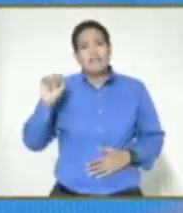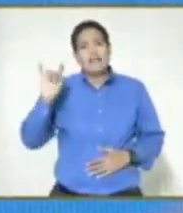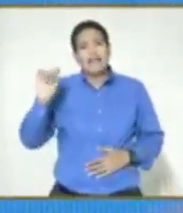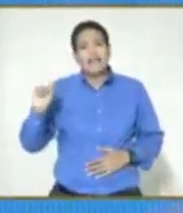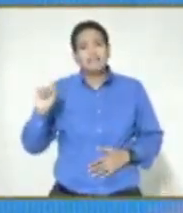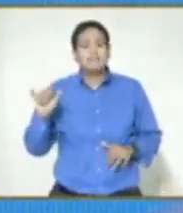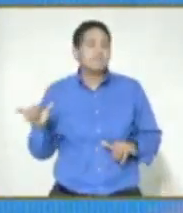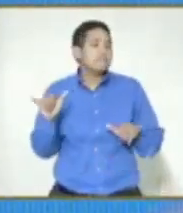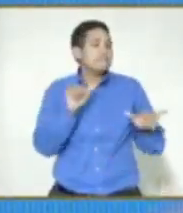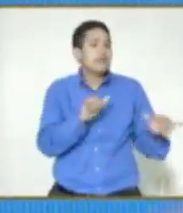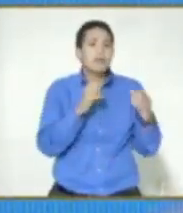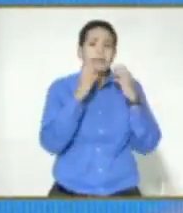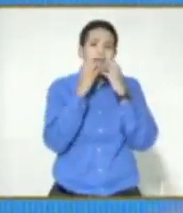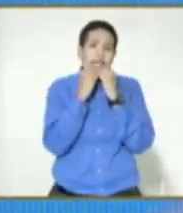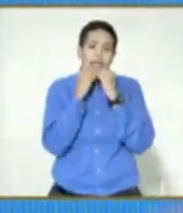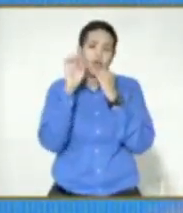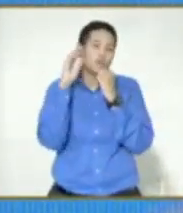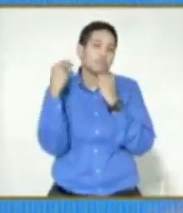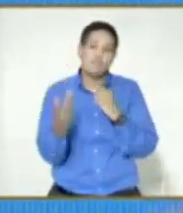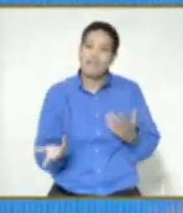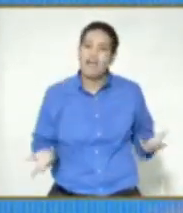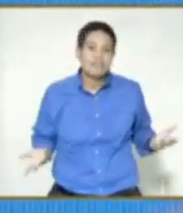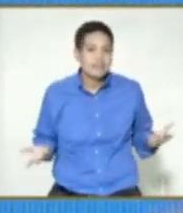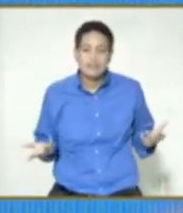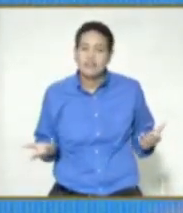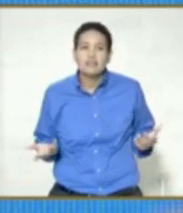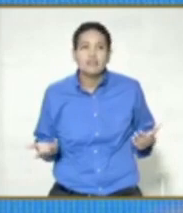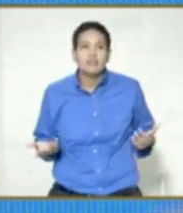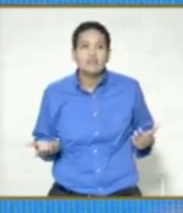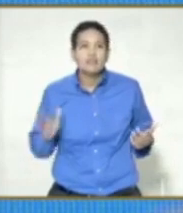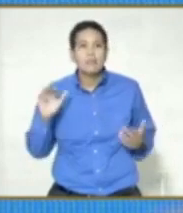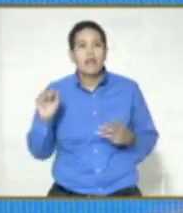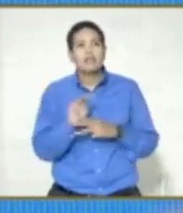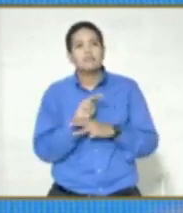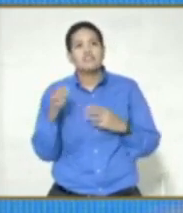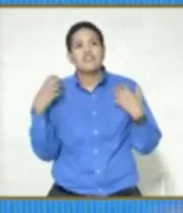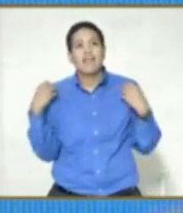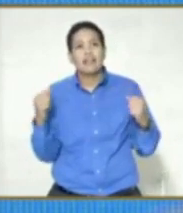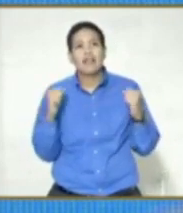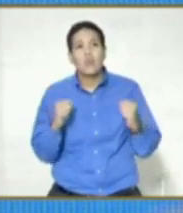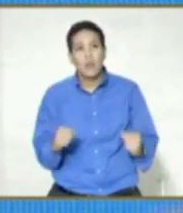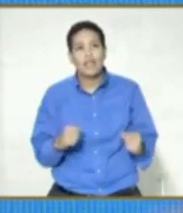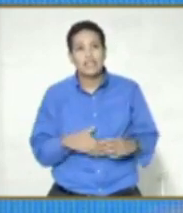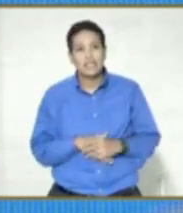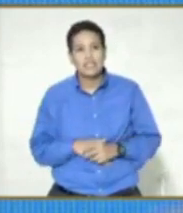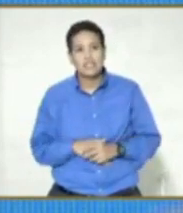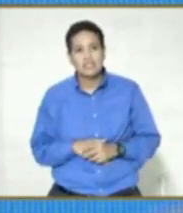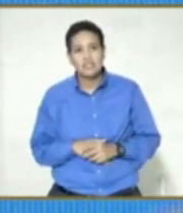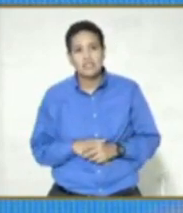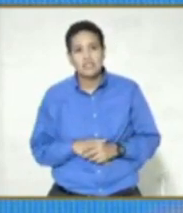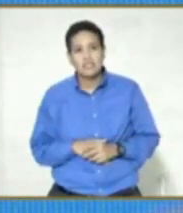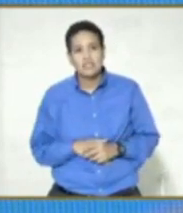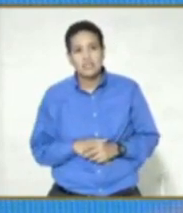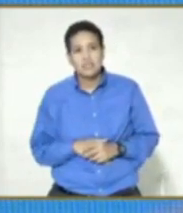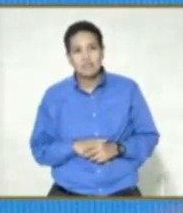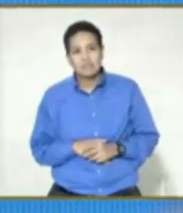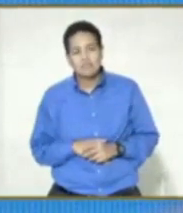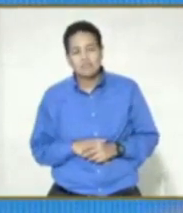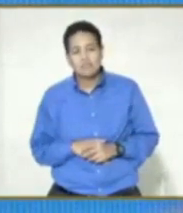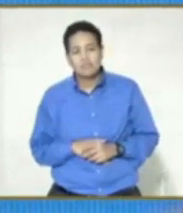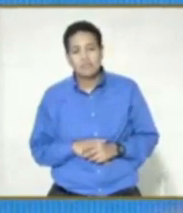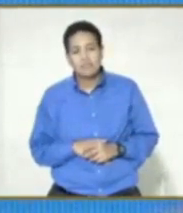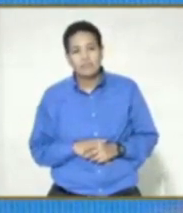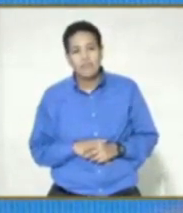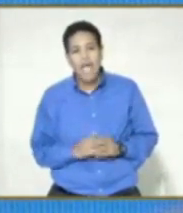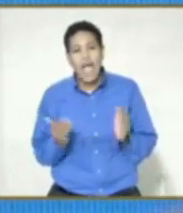care will be executed by the Ministry of Health and Wellness. Again, we say that you